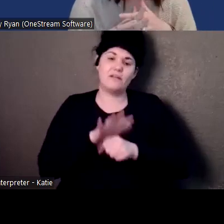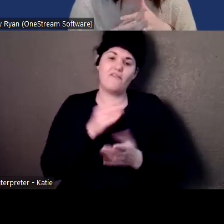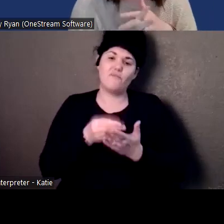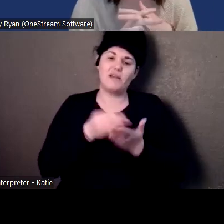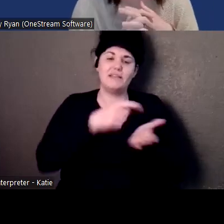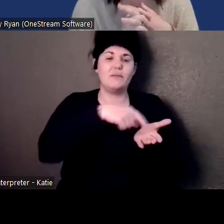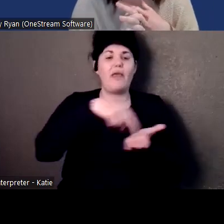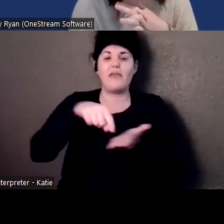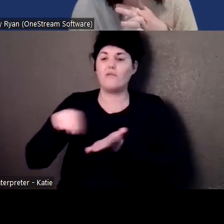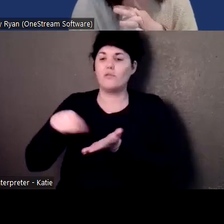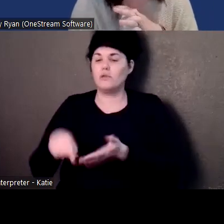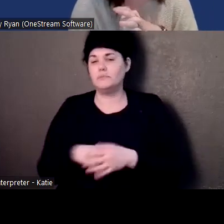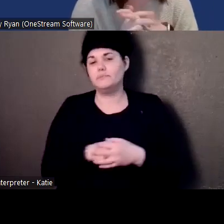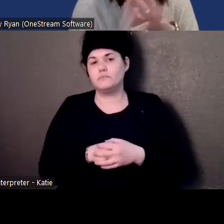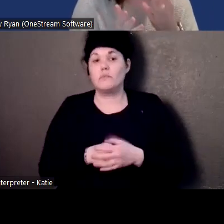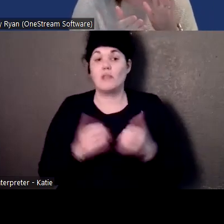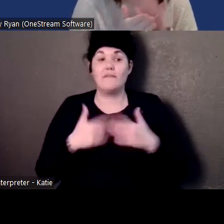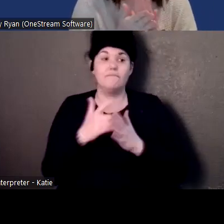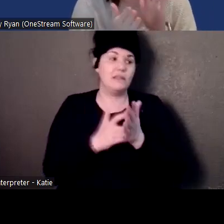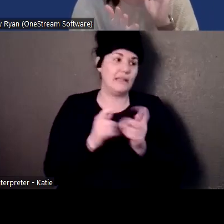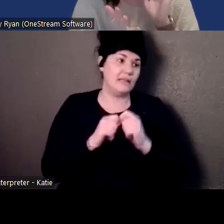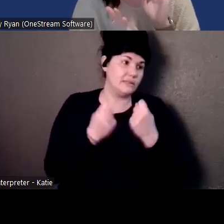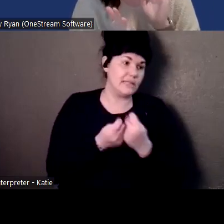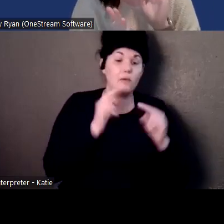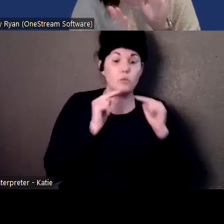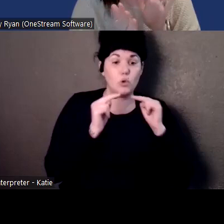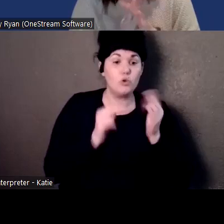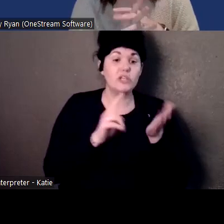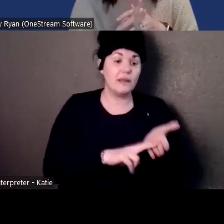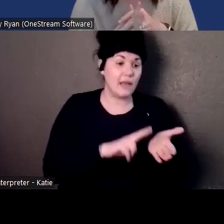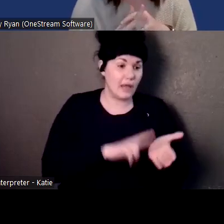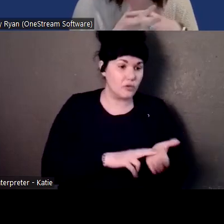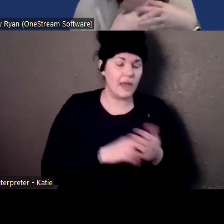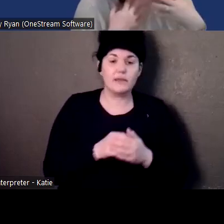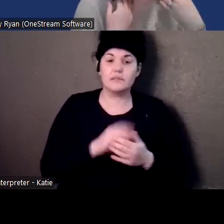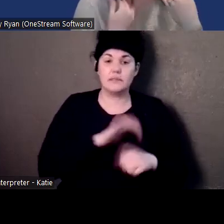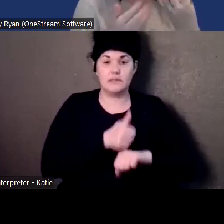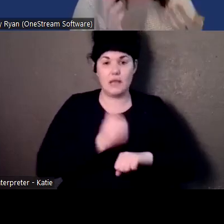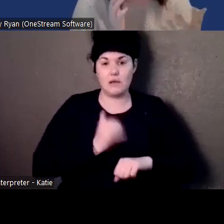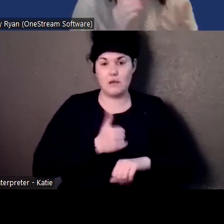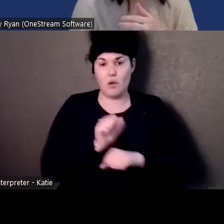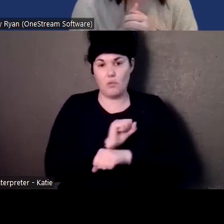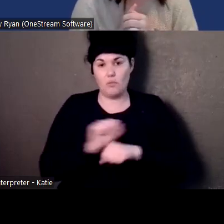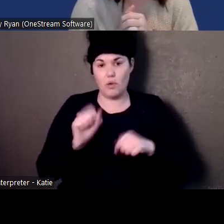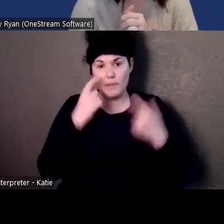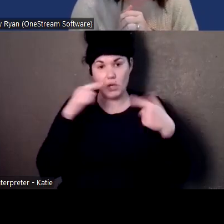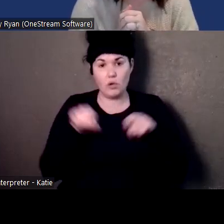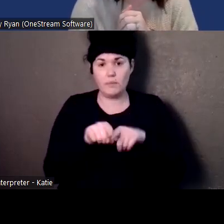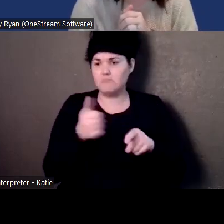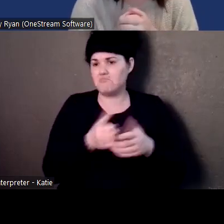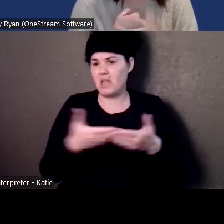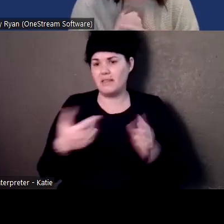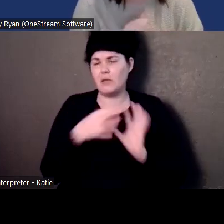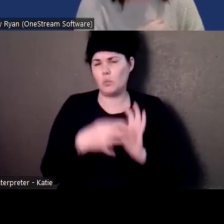good stuff. You've got our legal team who's negotiating contracts, setting up our employment agreements, anything from a legal